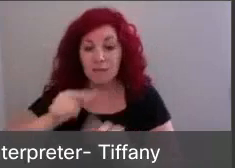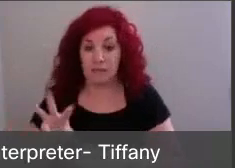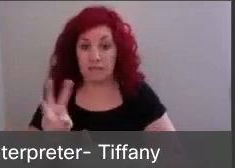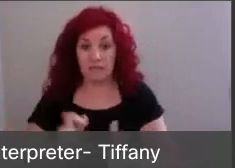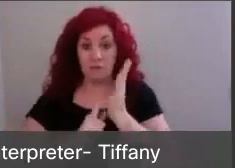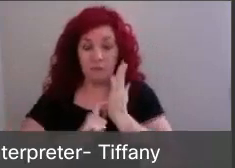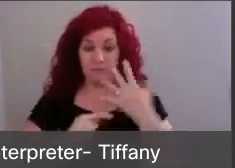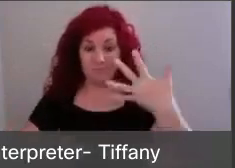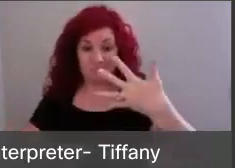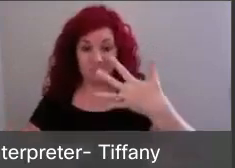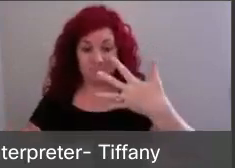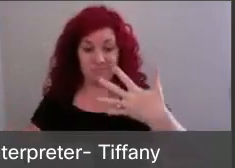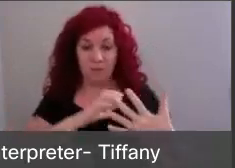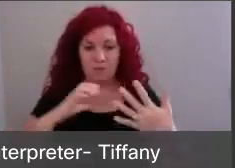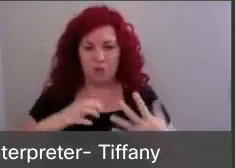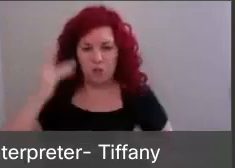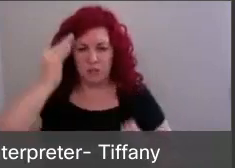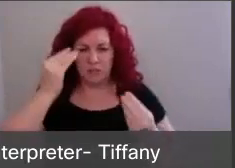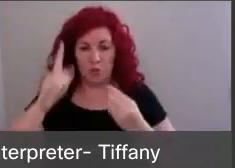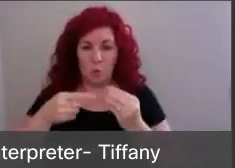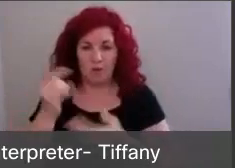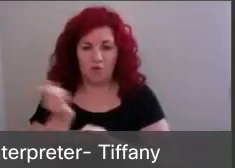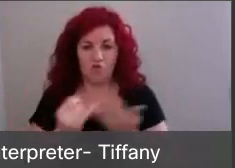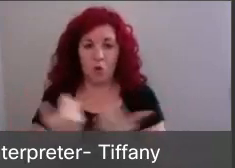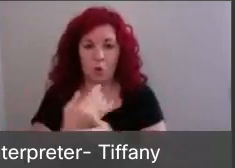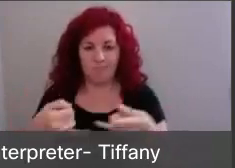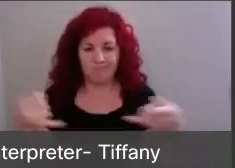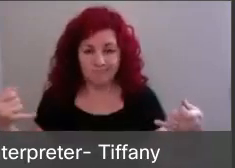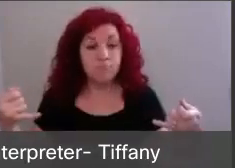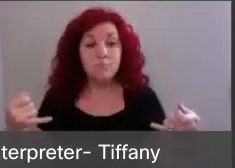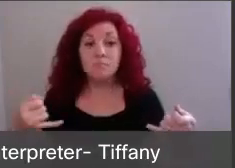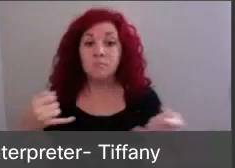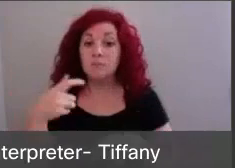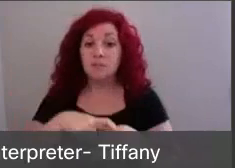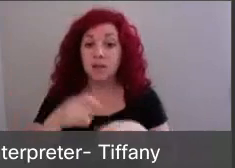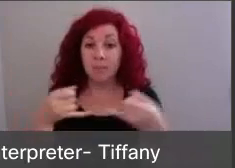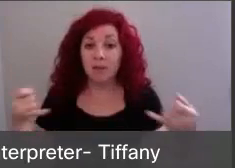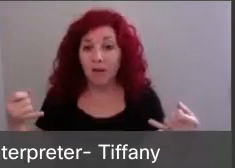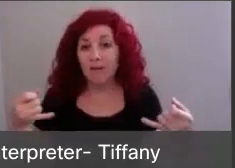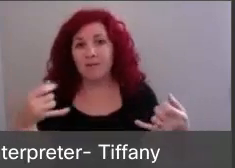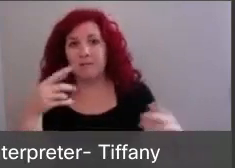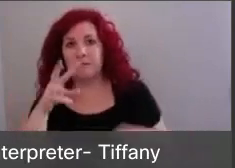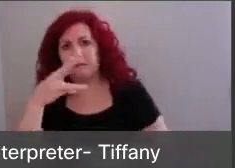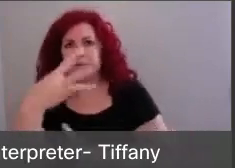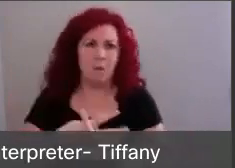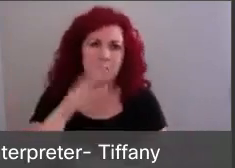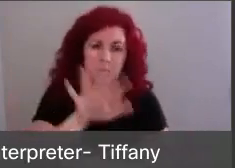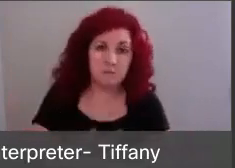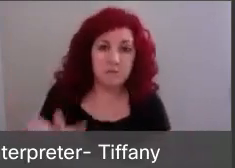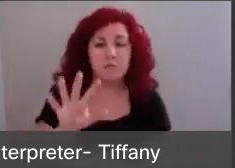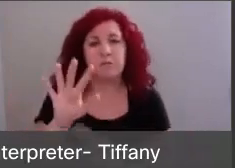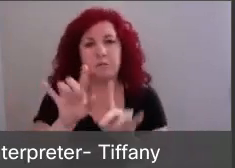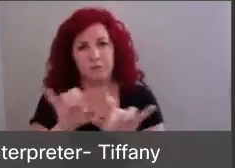will be taking into account as they redraw the lines. And here's the timeline over the next 6 months or so while these lines are